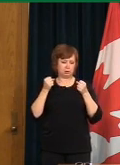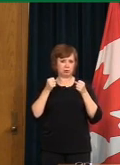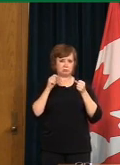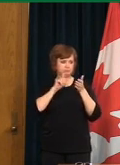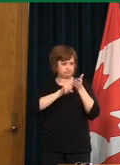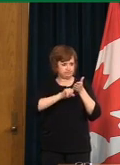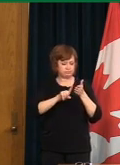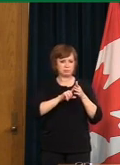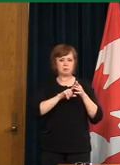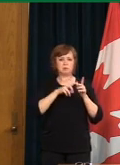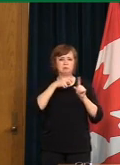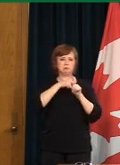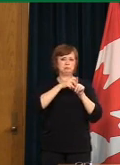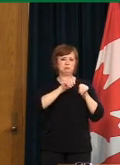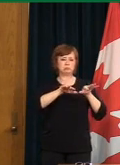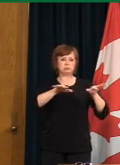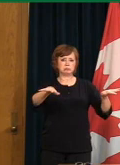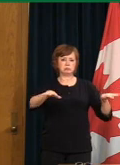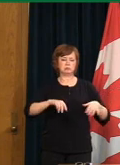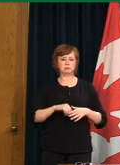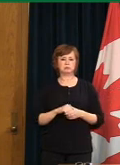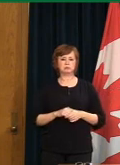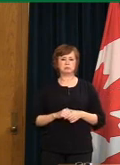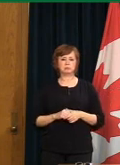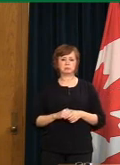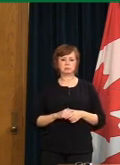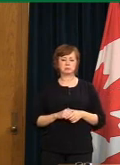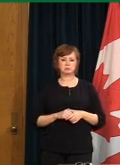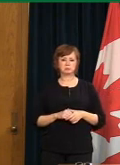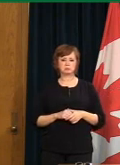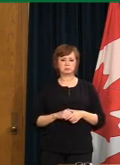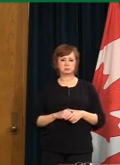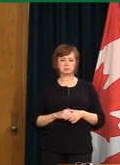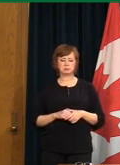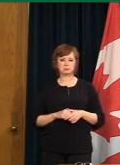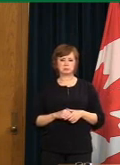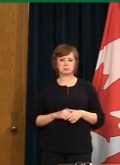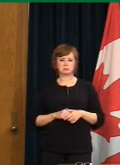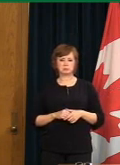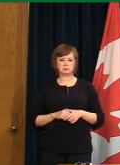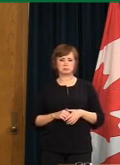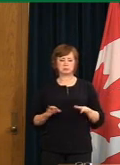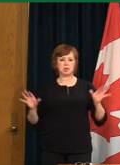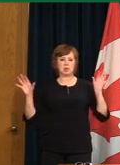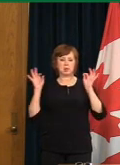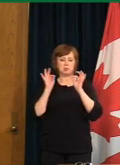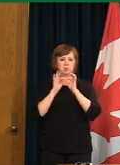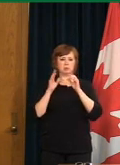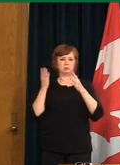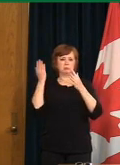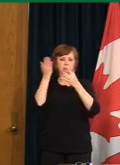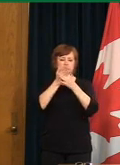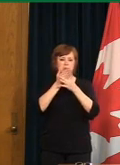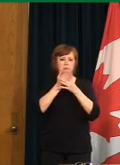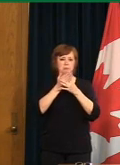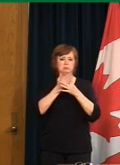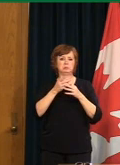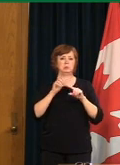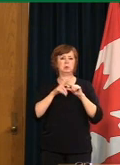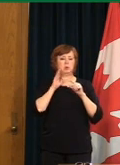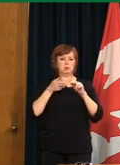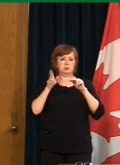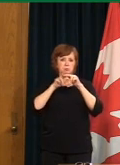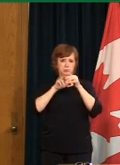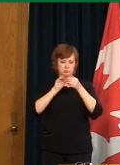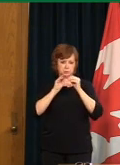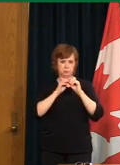isolated to stop further transmission. So that is a very important intervention, but that obviously does increase case numbers to that